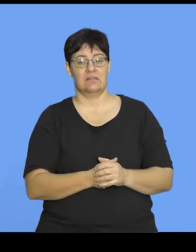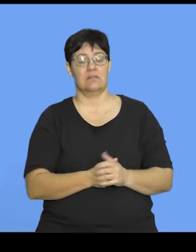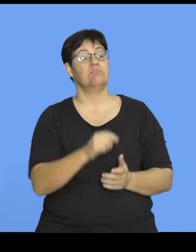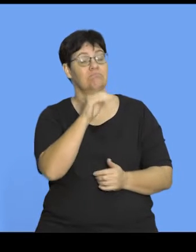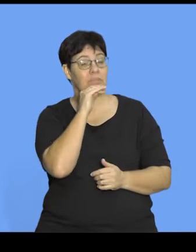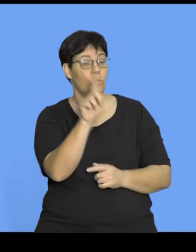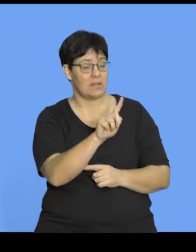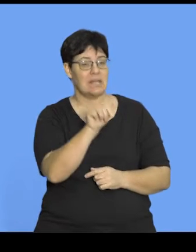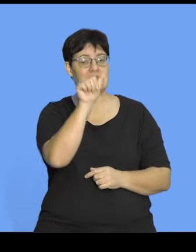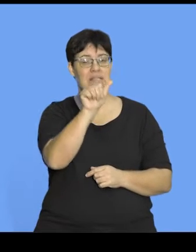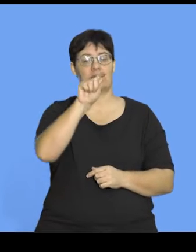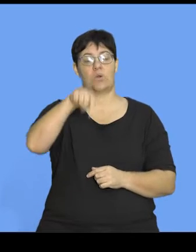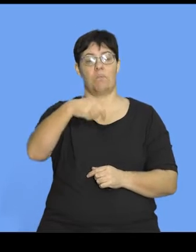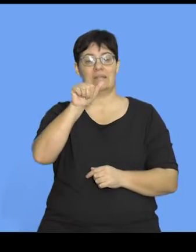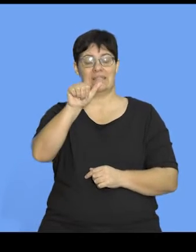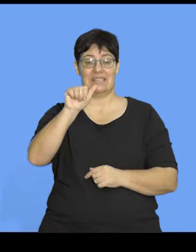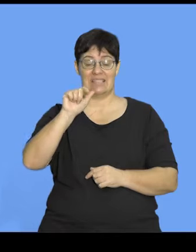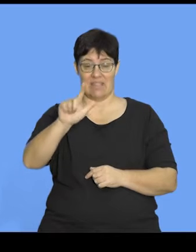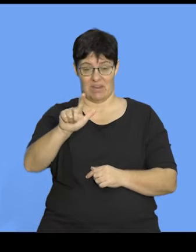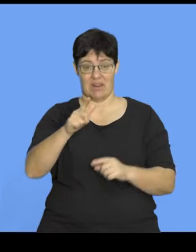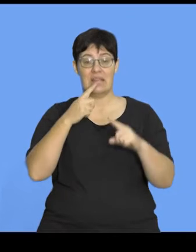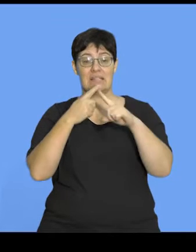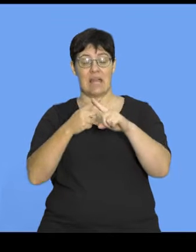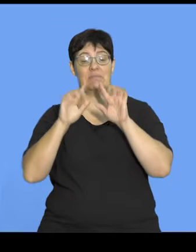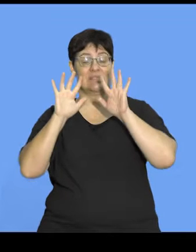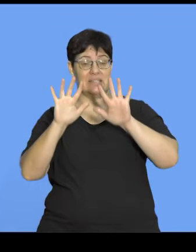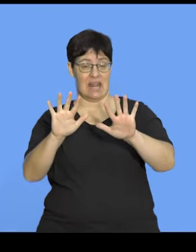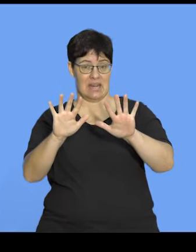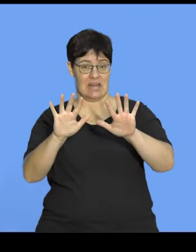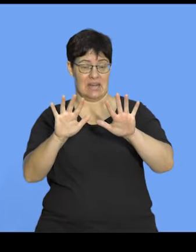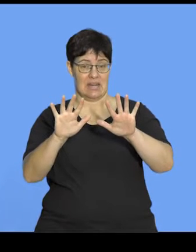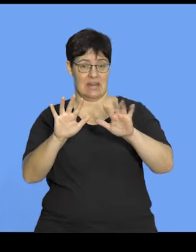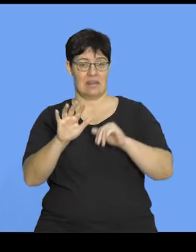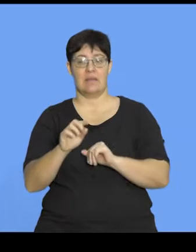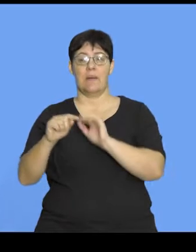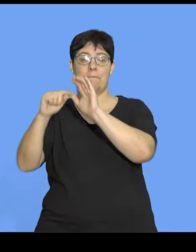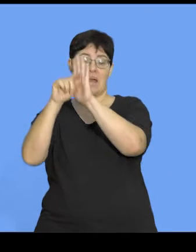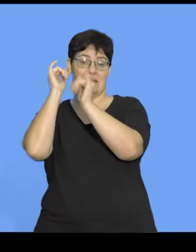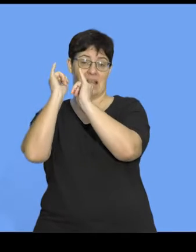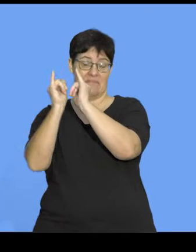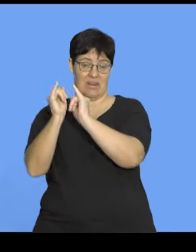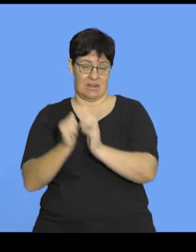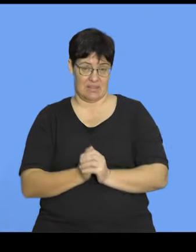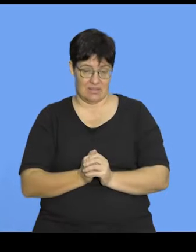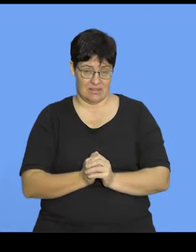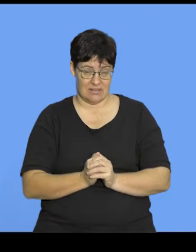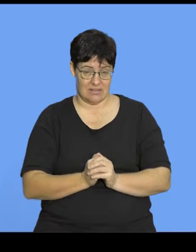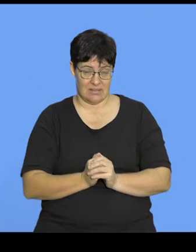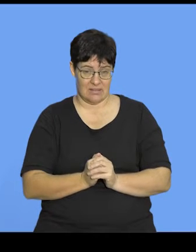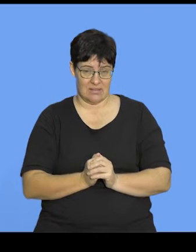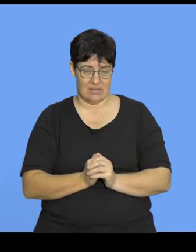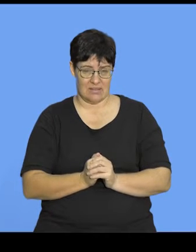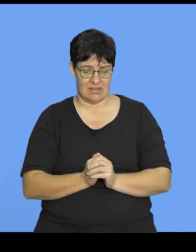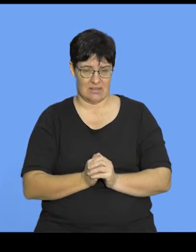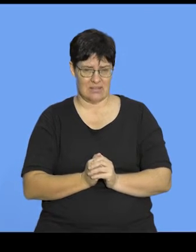is 6,67 times 10 to the minus 11. It's